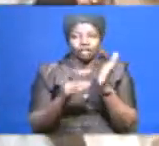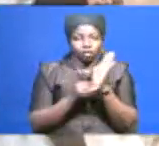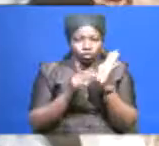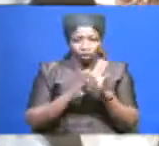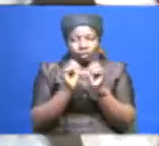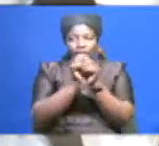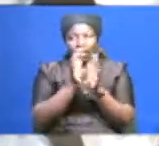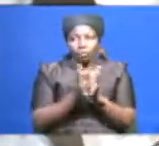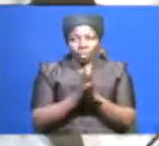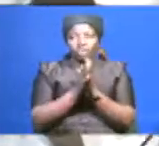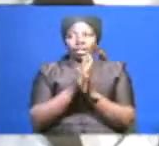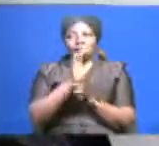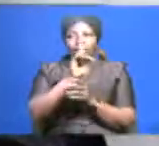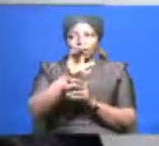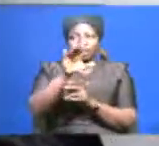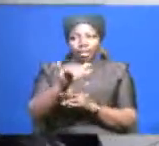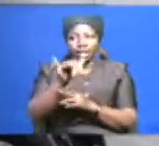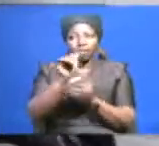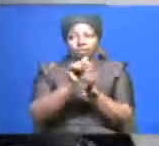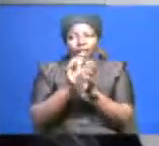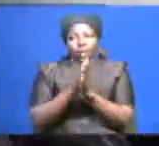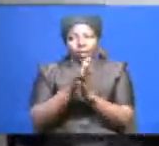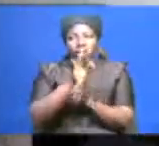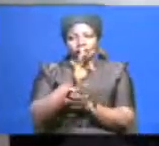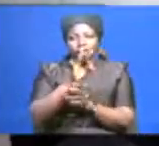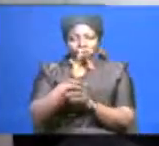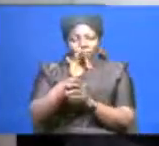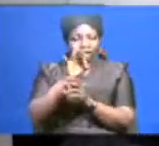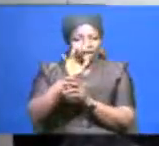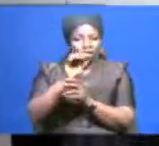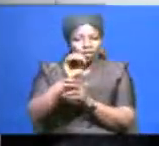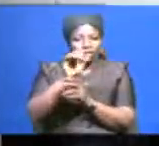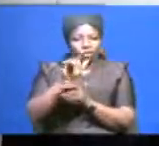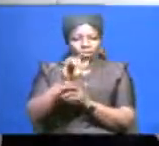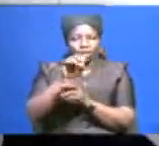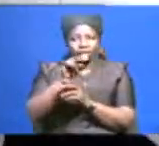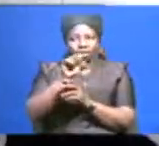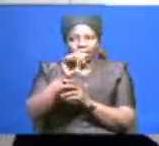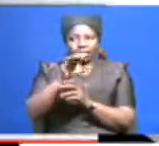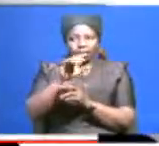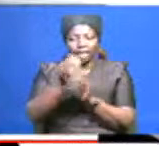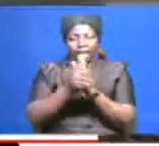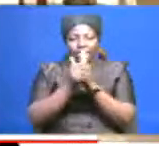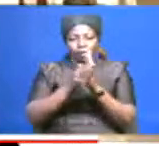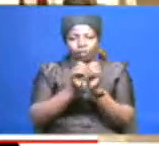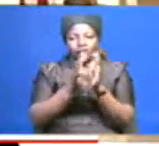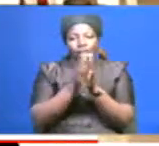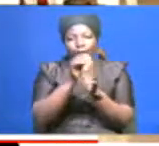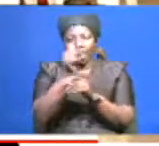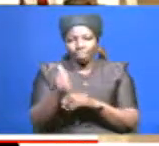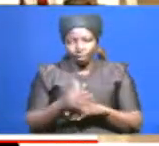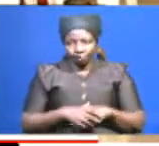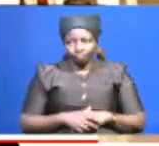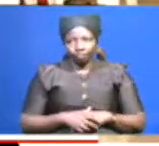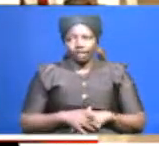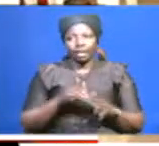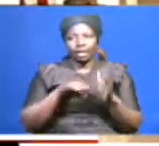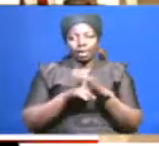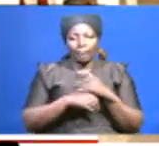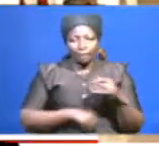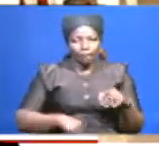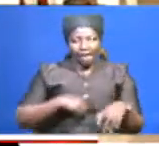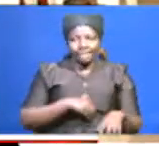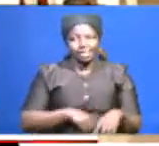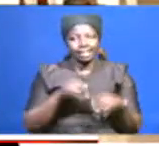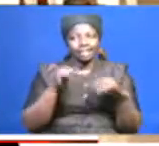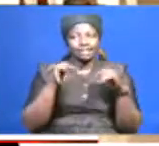forensic experts, among others. Addressing journalists at the Malindi Sub-County Hospital mortuary, Professor Kindiki urged members of